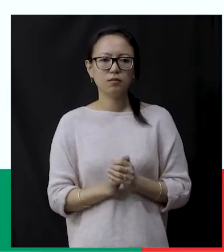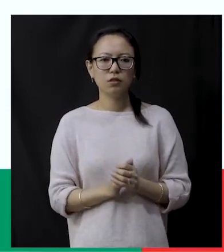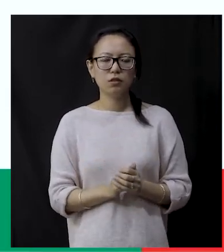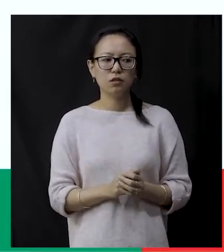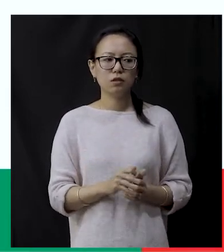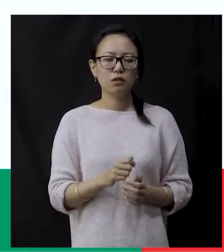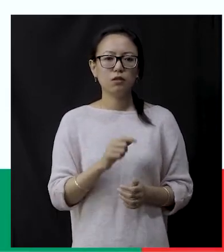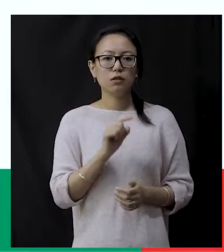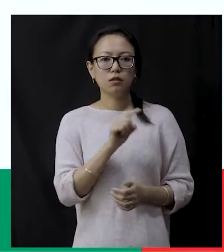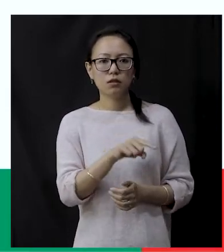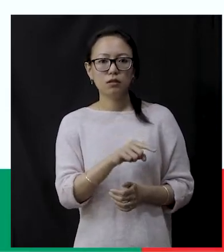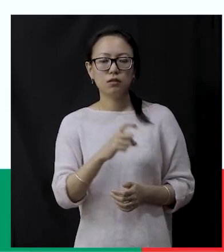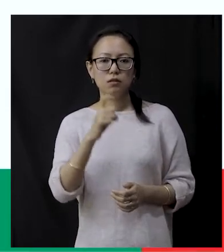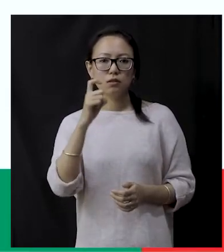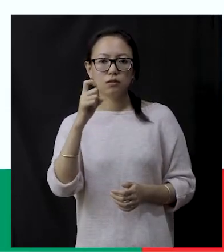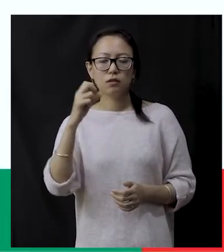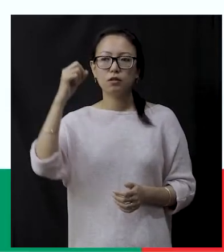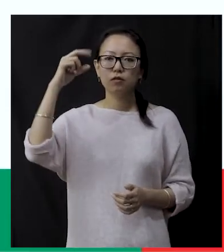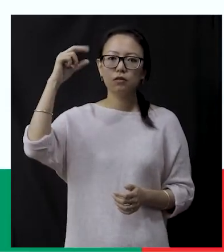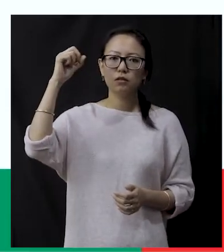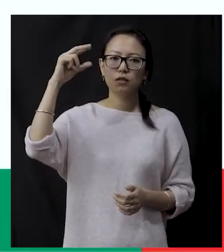also called as big